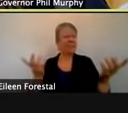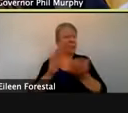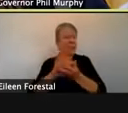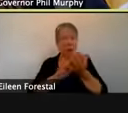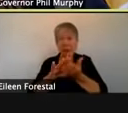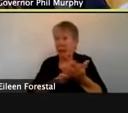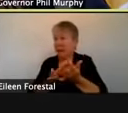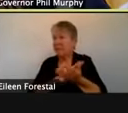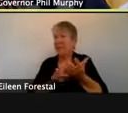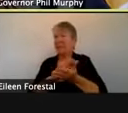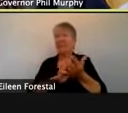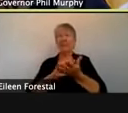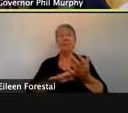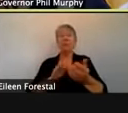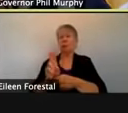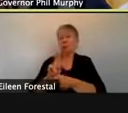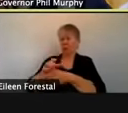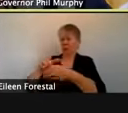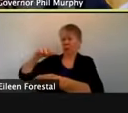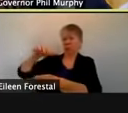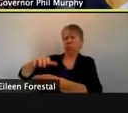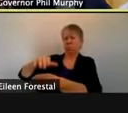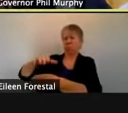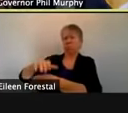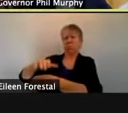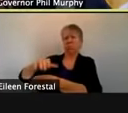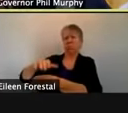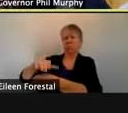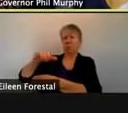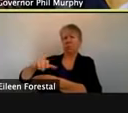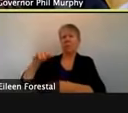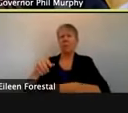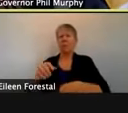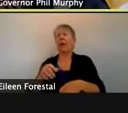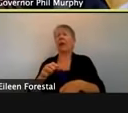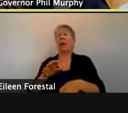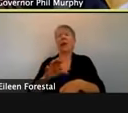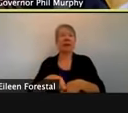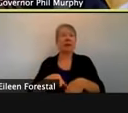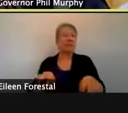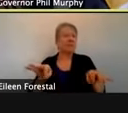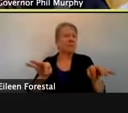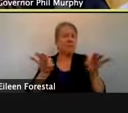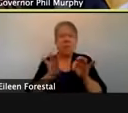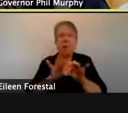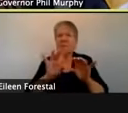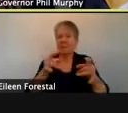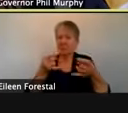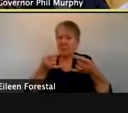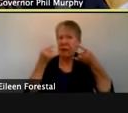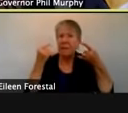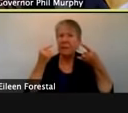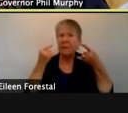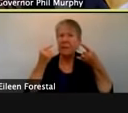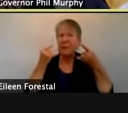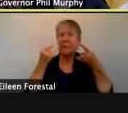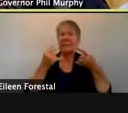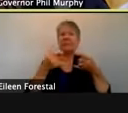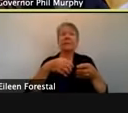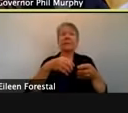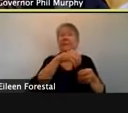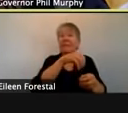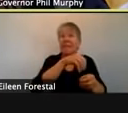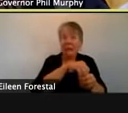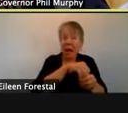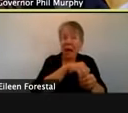hand sanitizer, and importantly, wearing our masks whenever we're indoors and also when we're out in public. Every time you